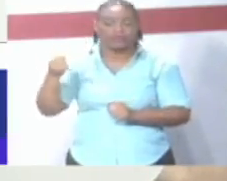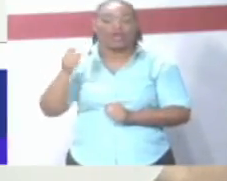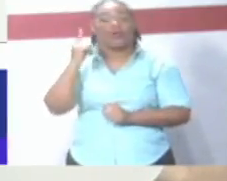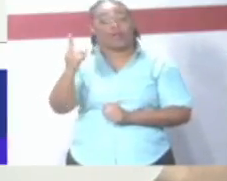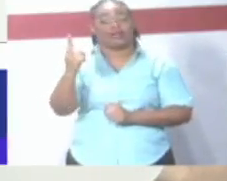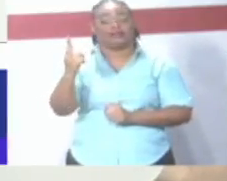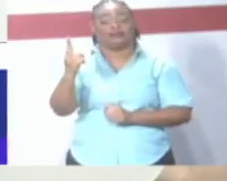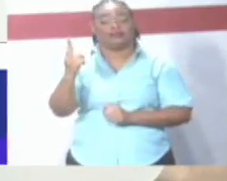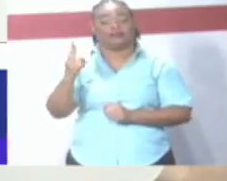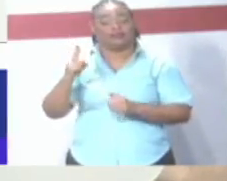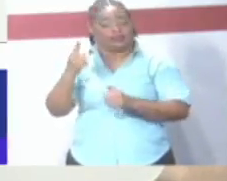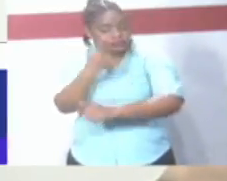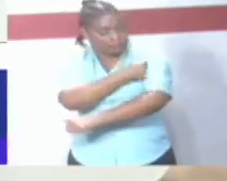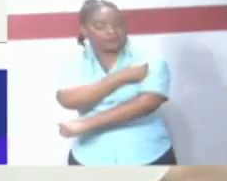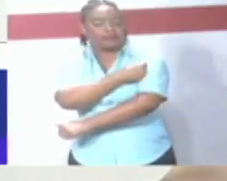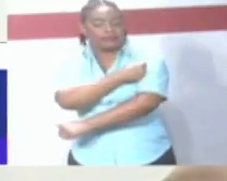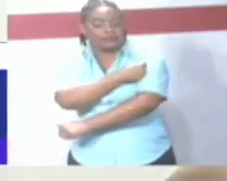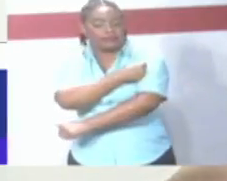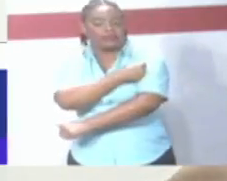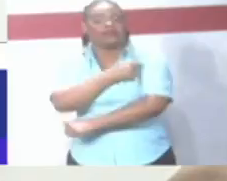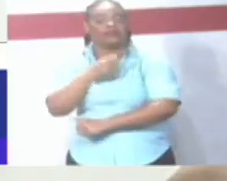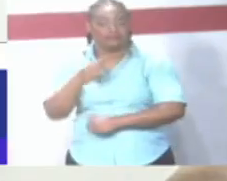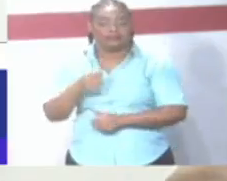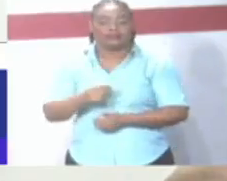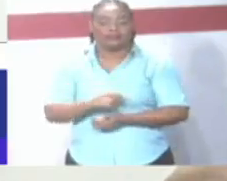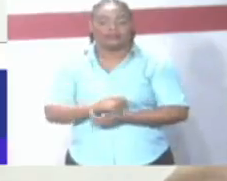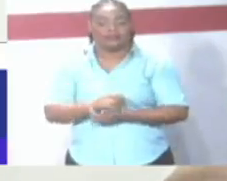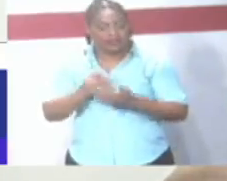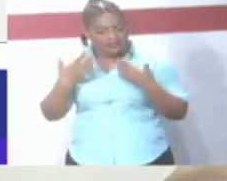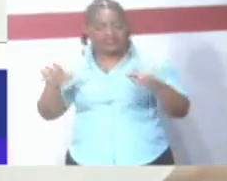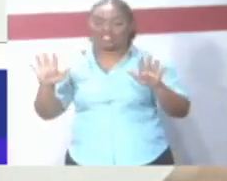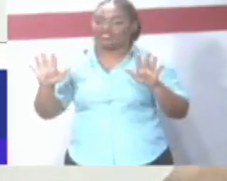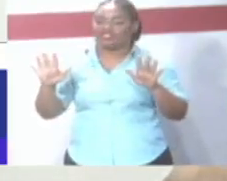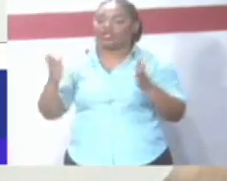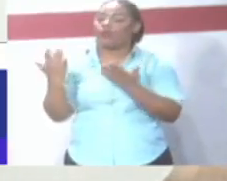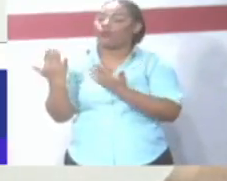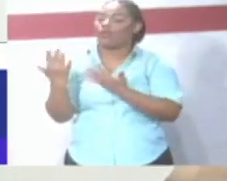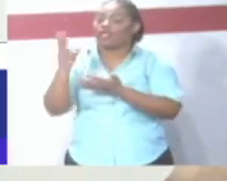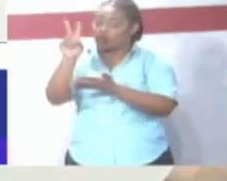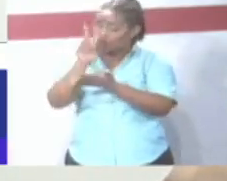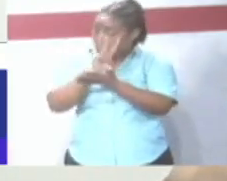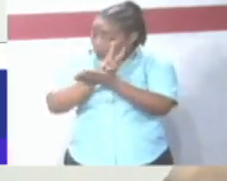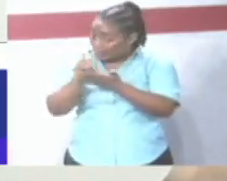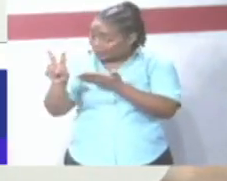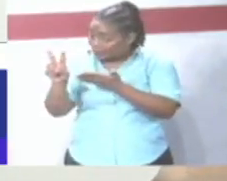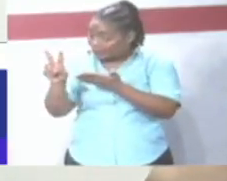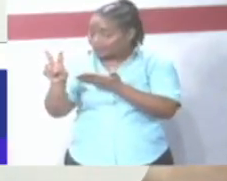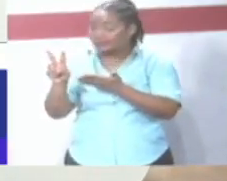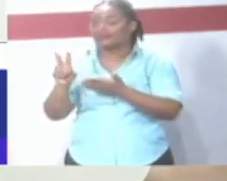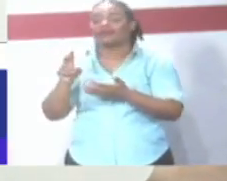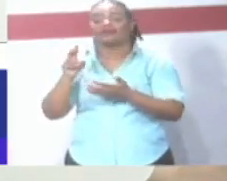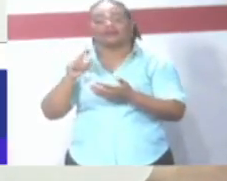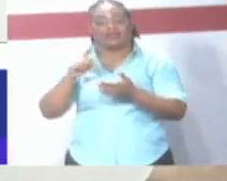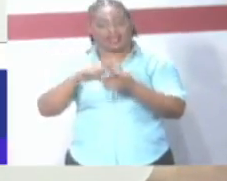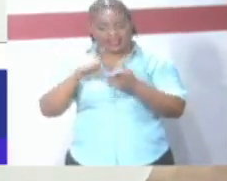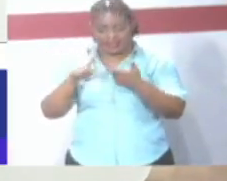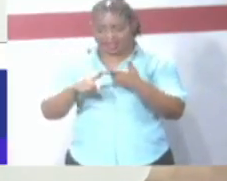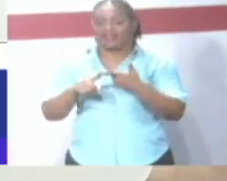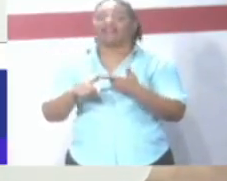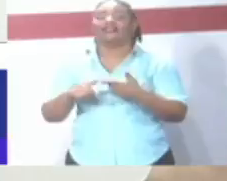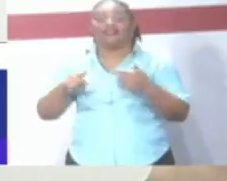weeks after receiving your one shot of Johnson & Johnson, 2 weeks after you are considered to be